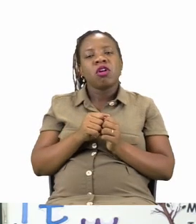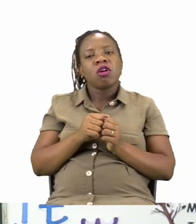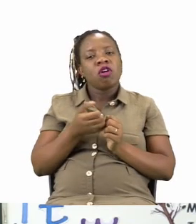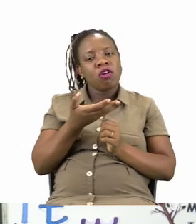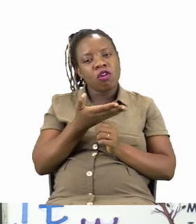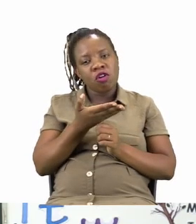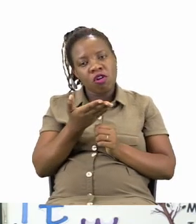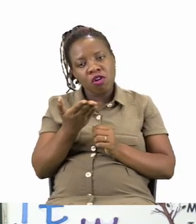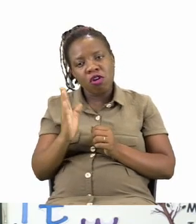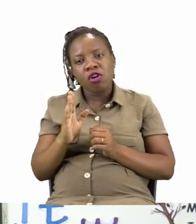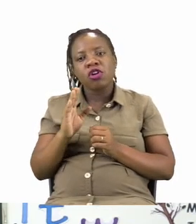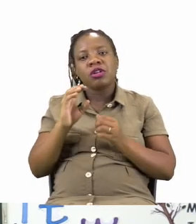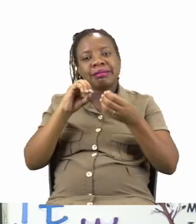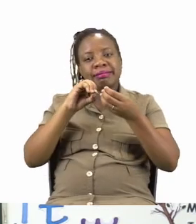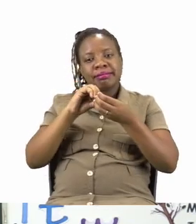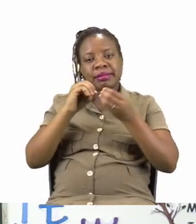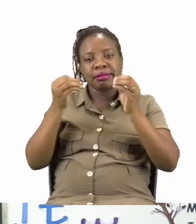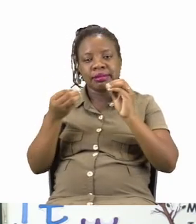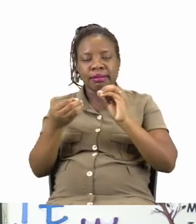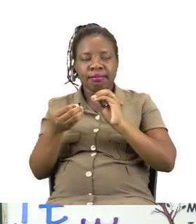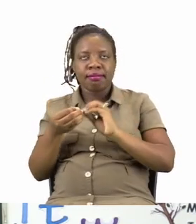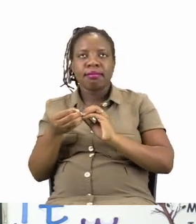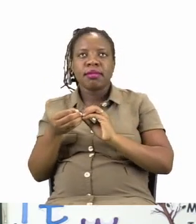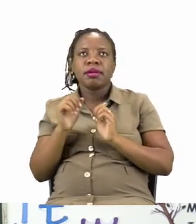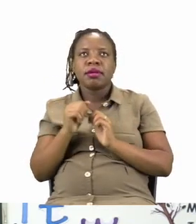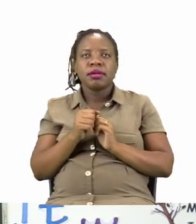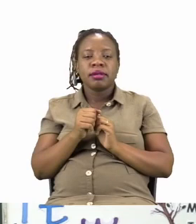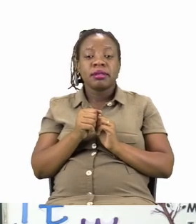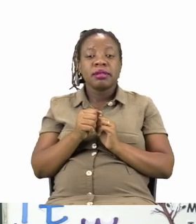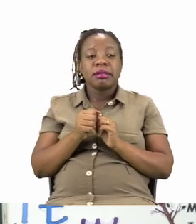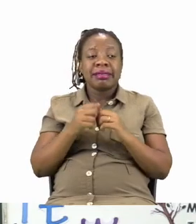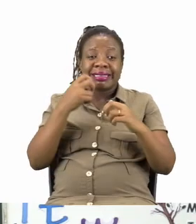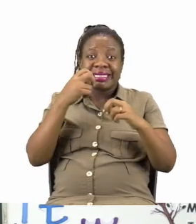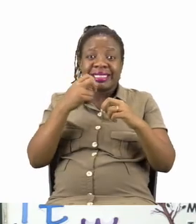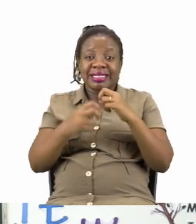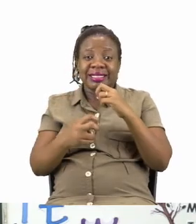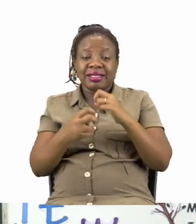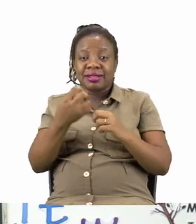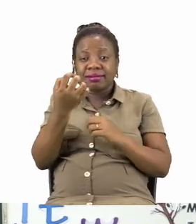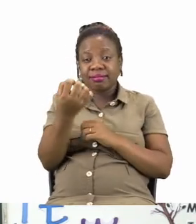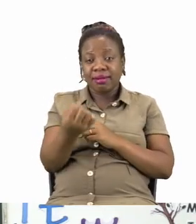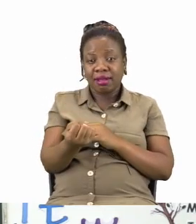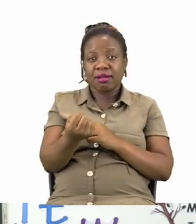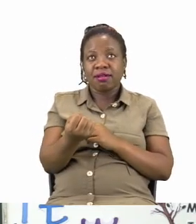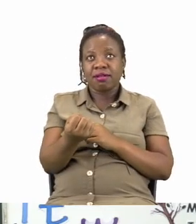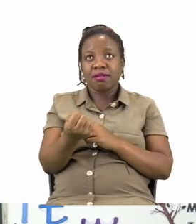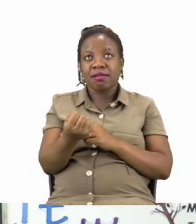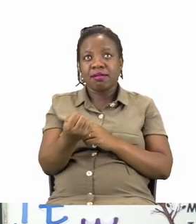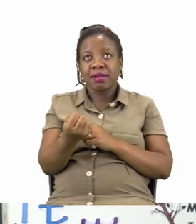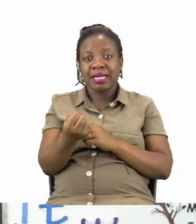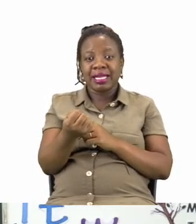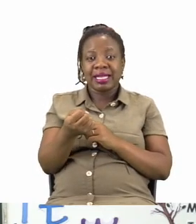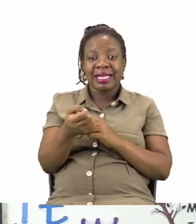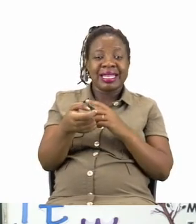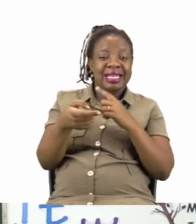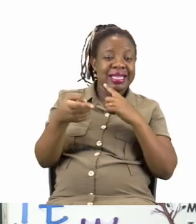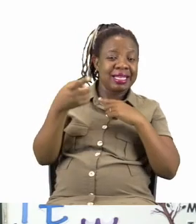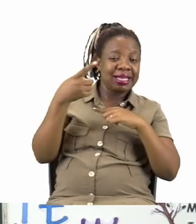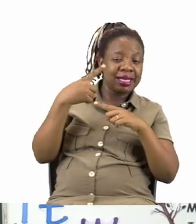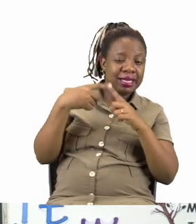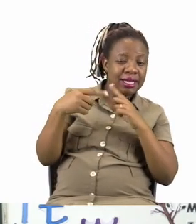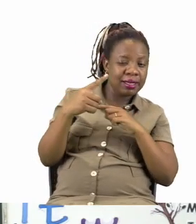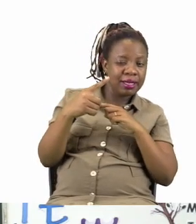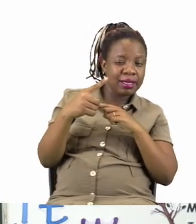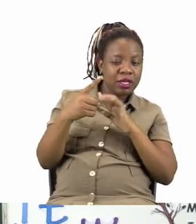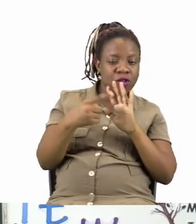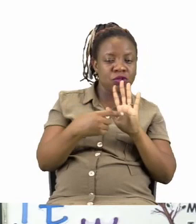own. Now, remember, if you have a problem, you can always come back and look at the first